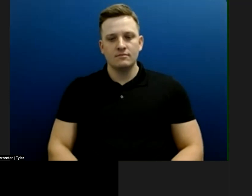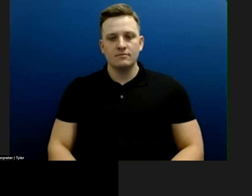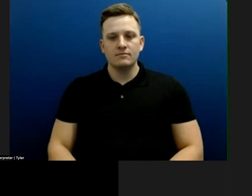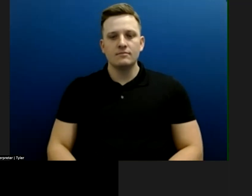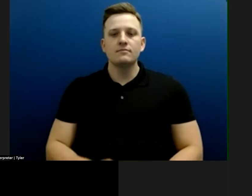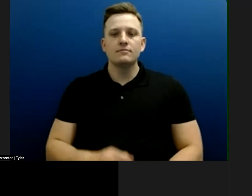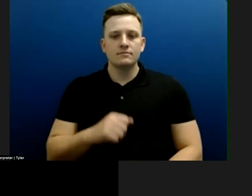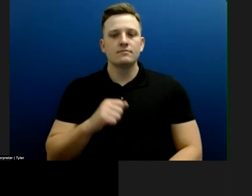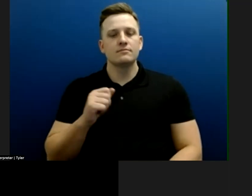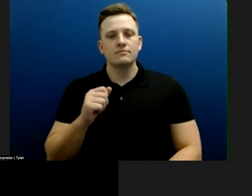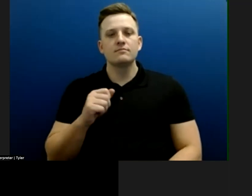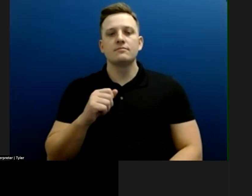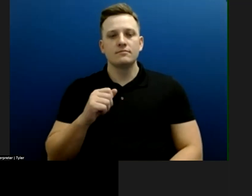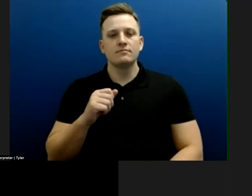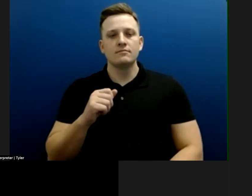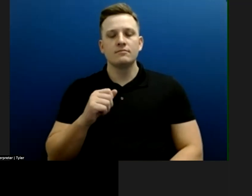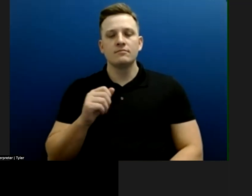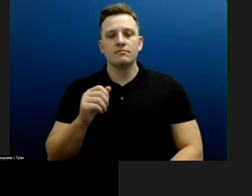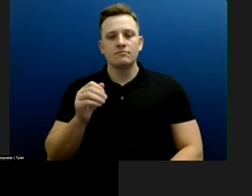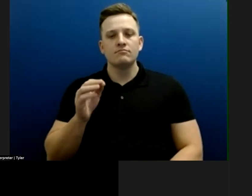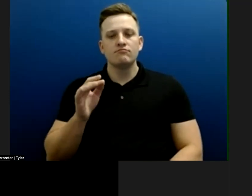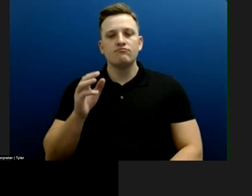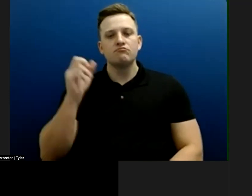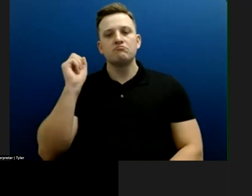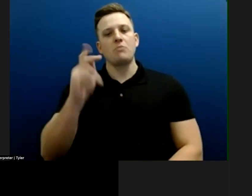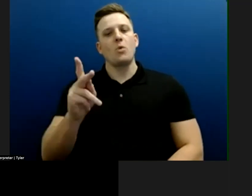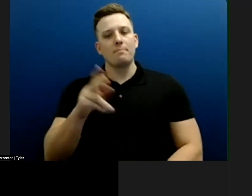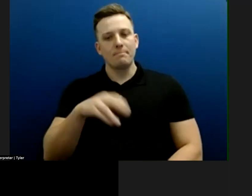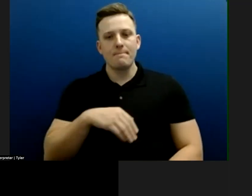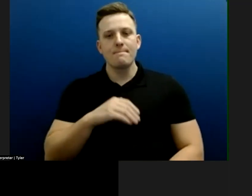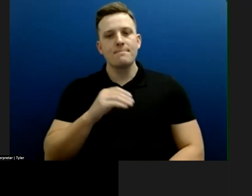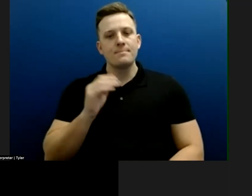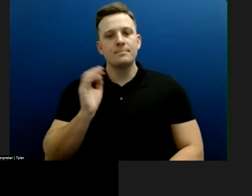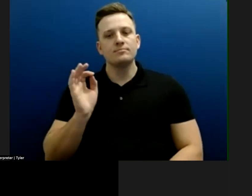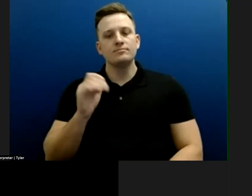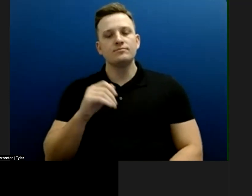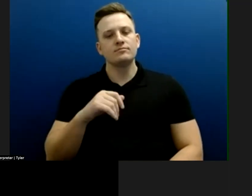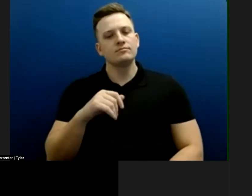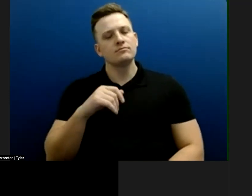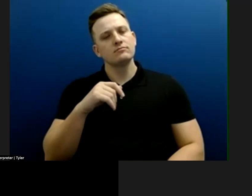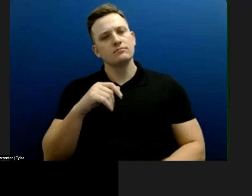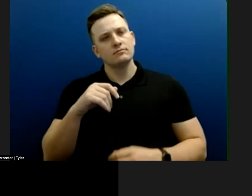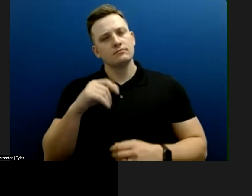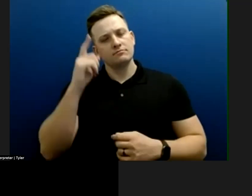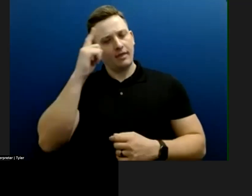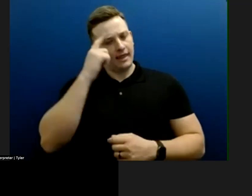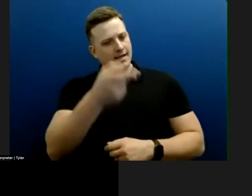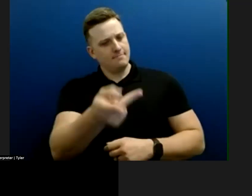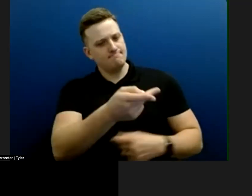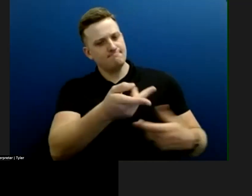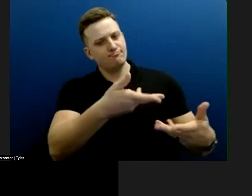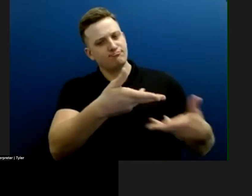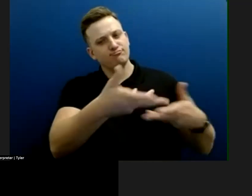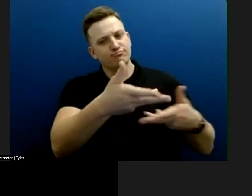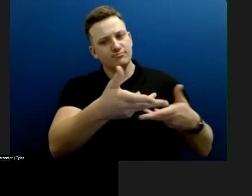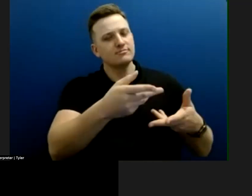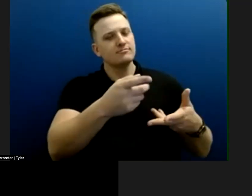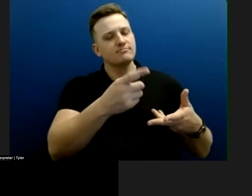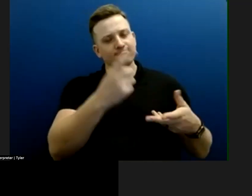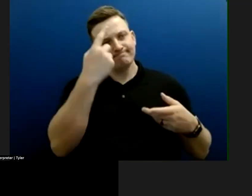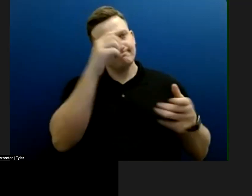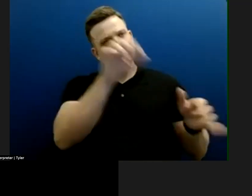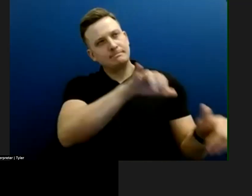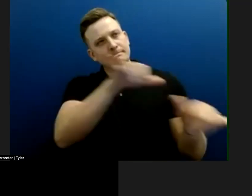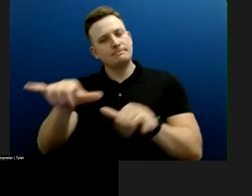So if we were seeing that as a piece of music, how might you